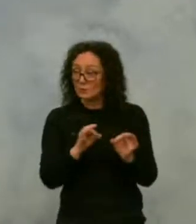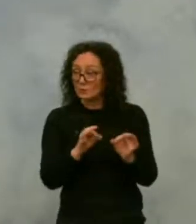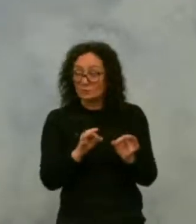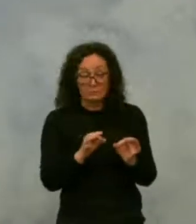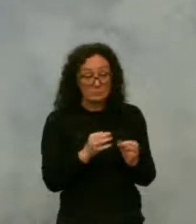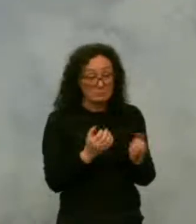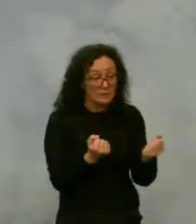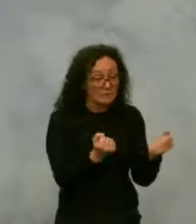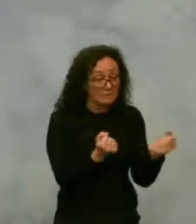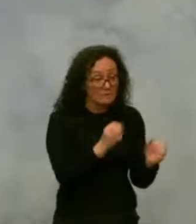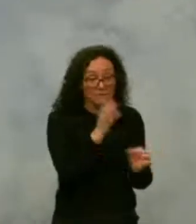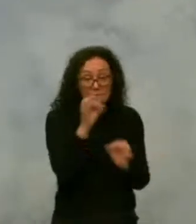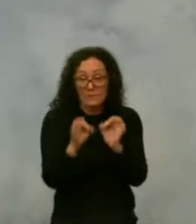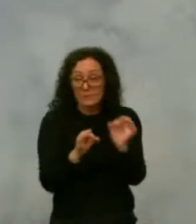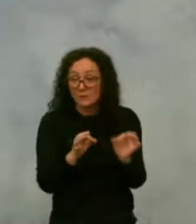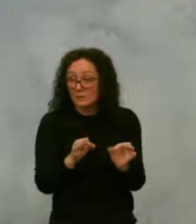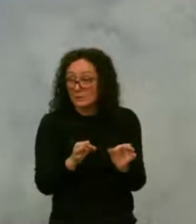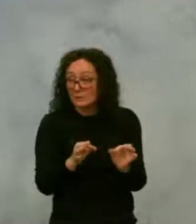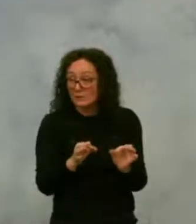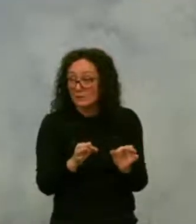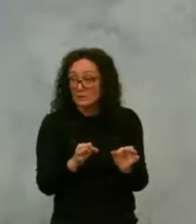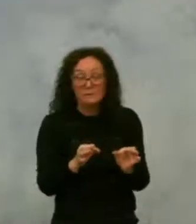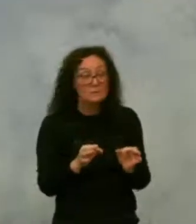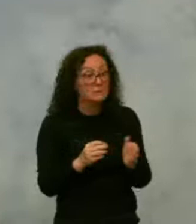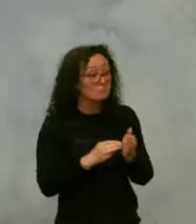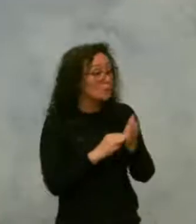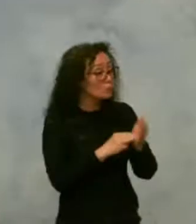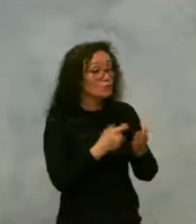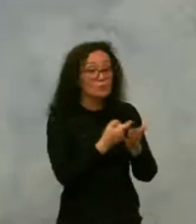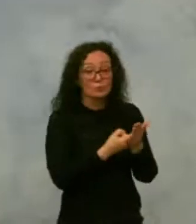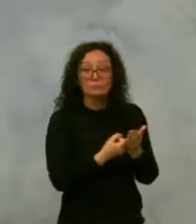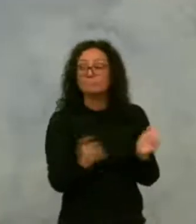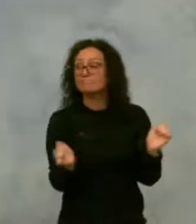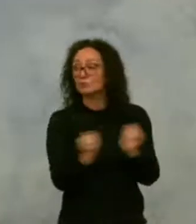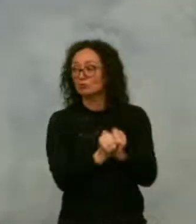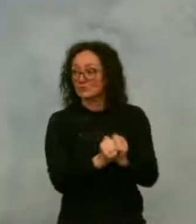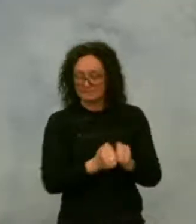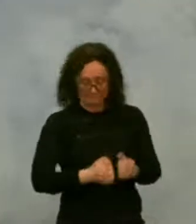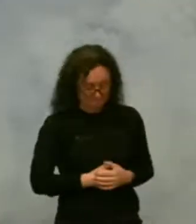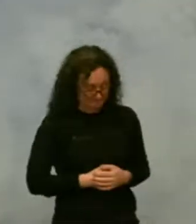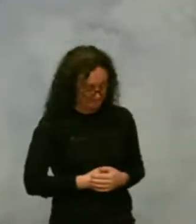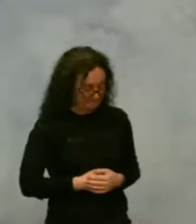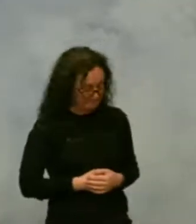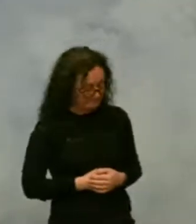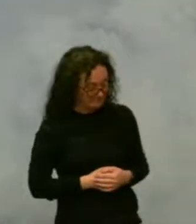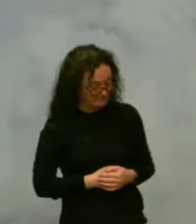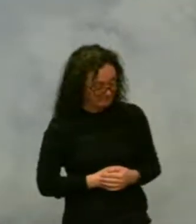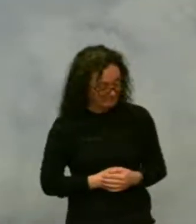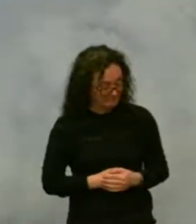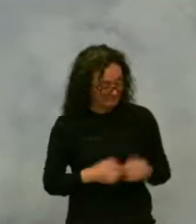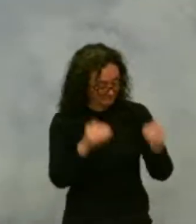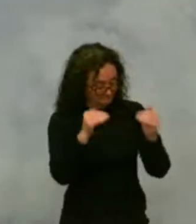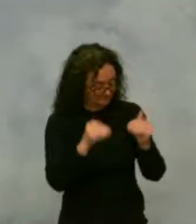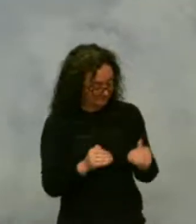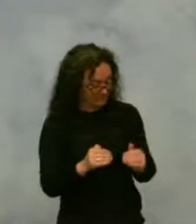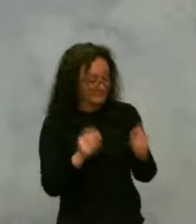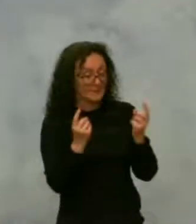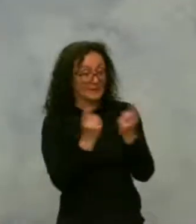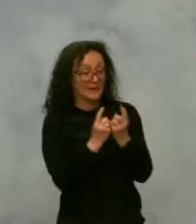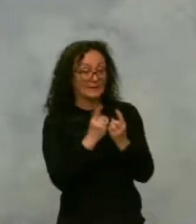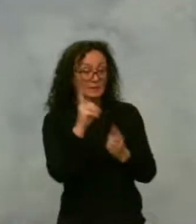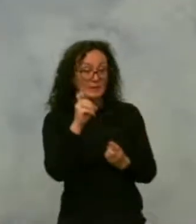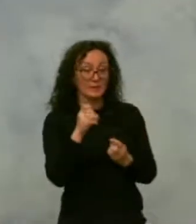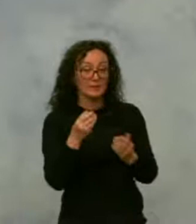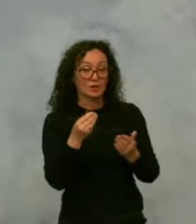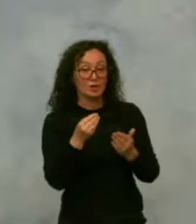Anybody? No? I'll move the report. Agreed. Can we move on to item 11, revenue